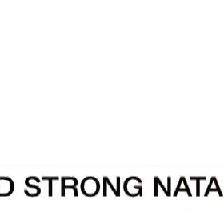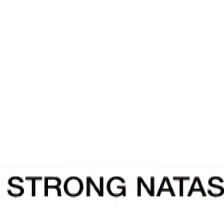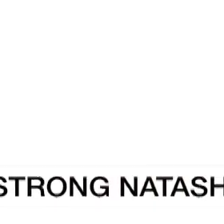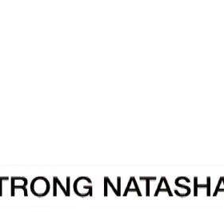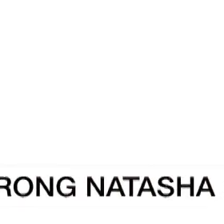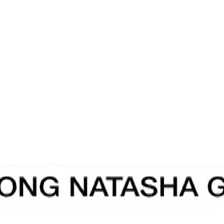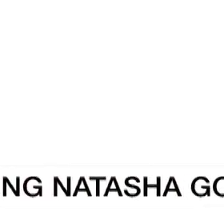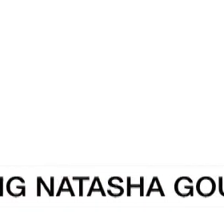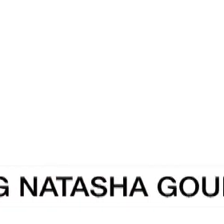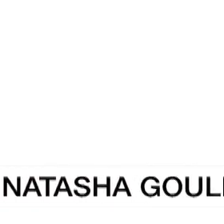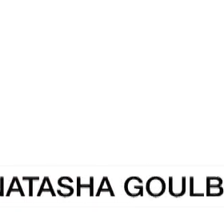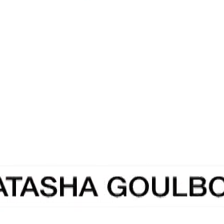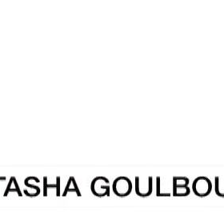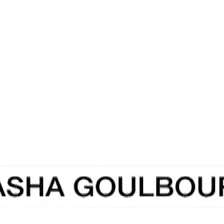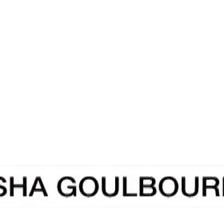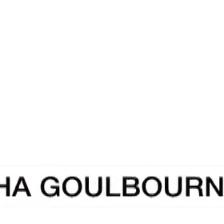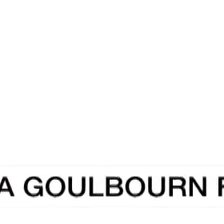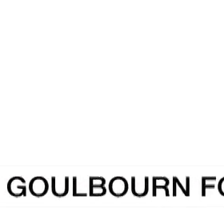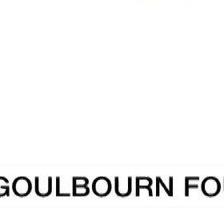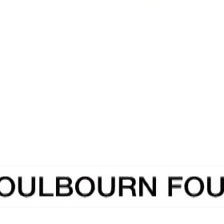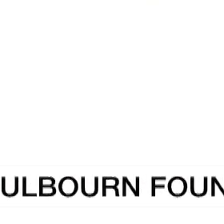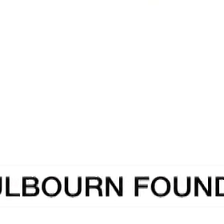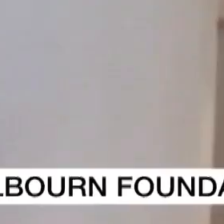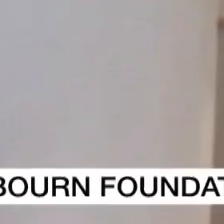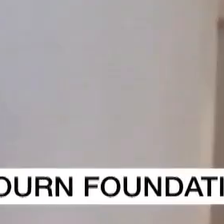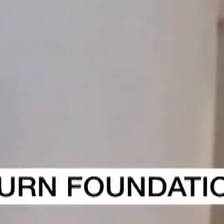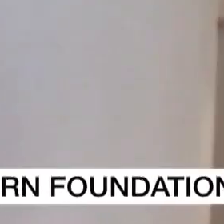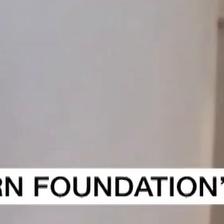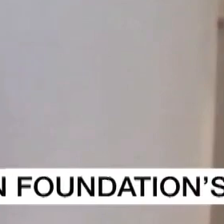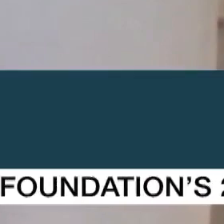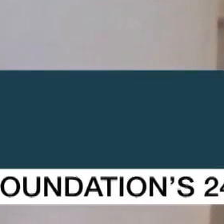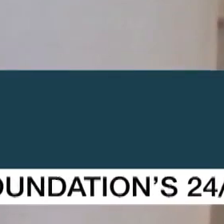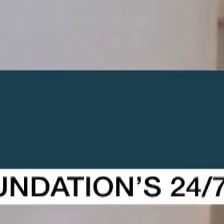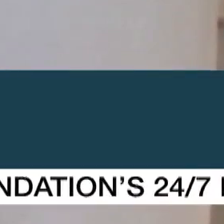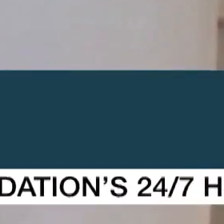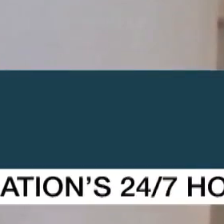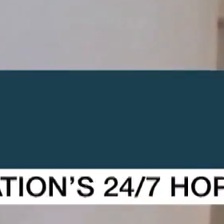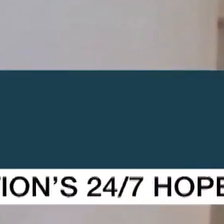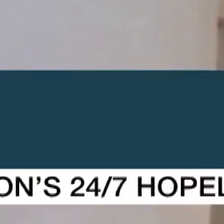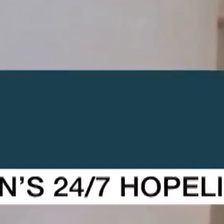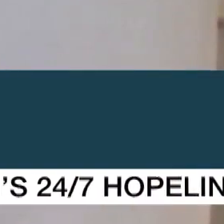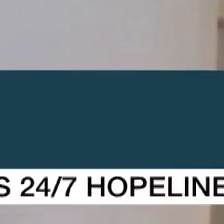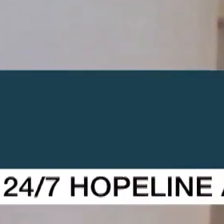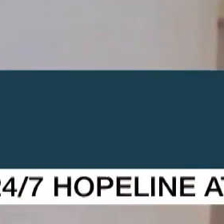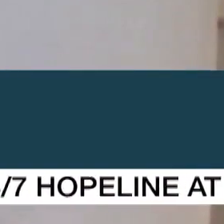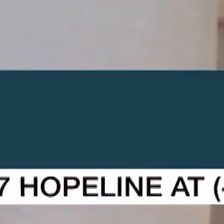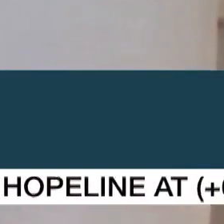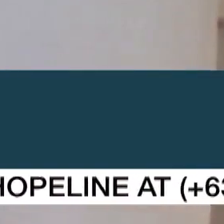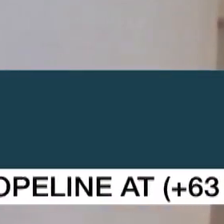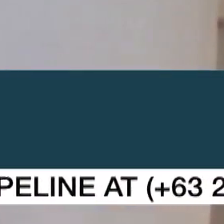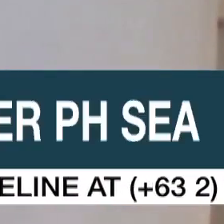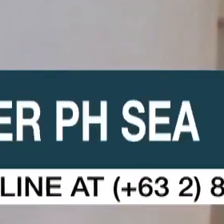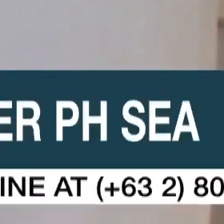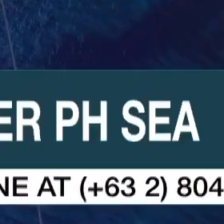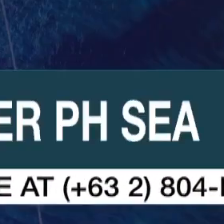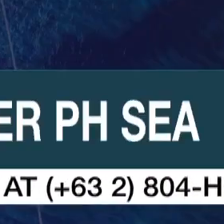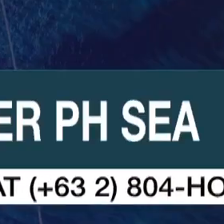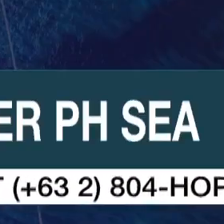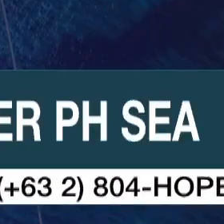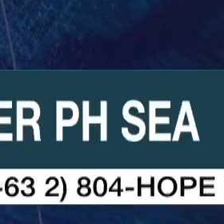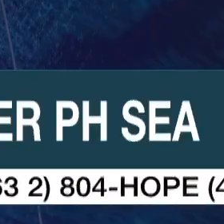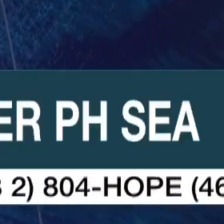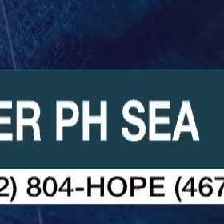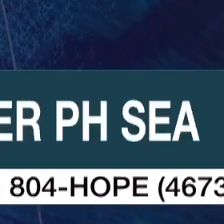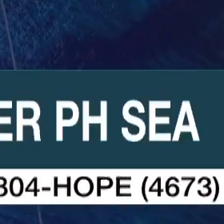Rojas. Ariel, over to you. Hi, good afternoon, Carmina. Typhoon Jenny slightly weakened and slowed down as it moves closer to the